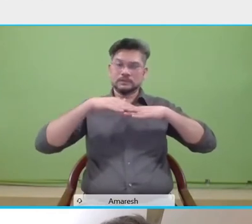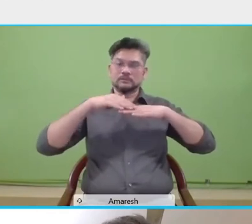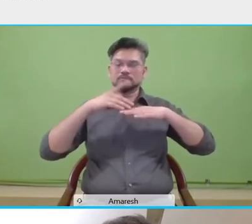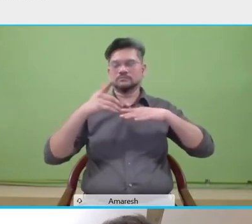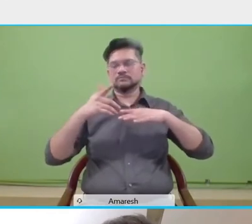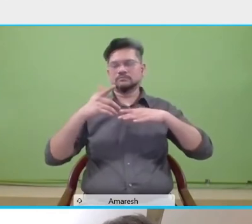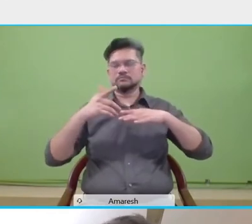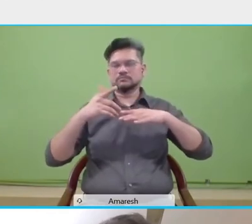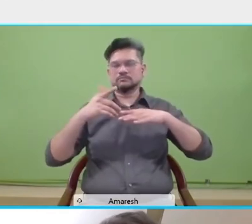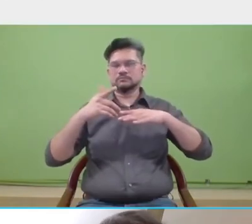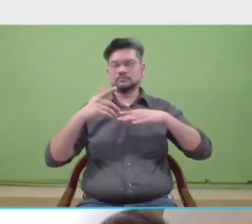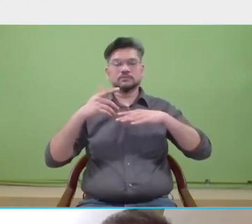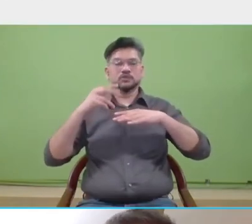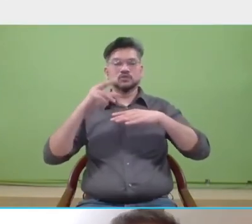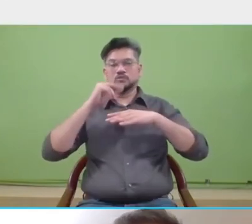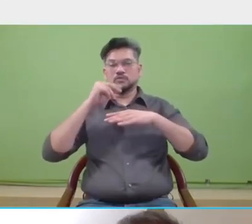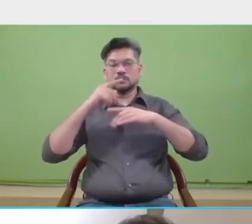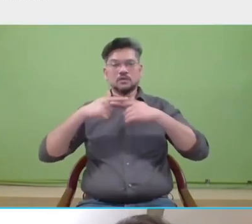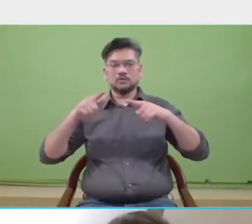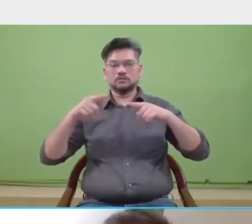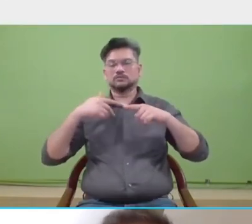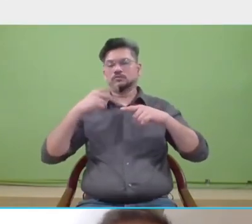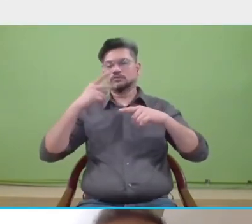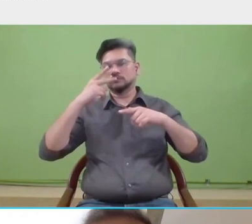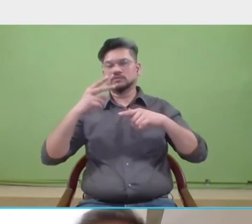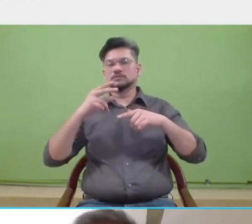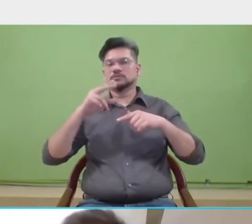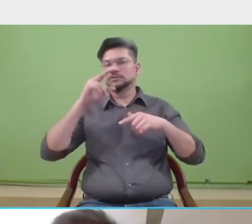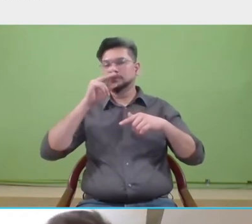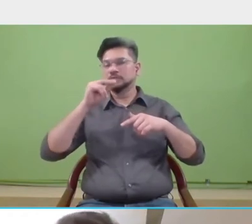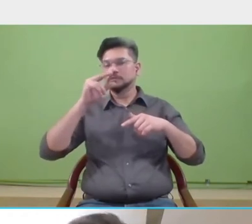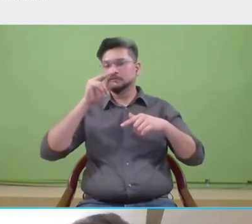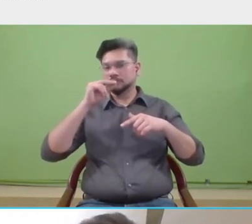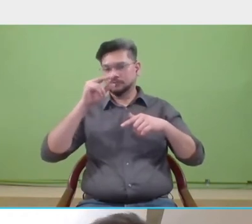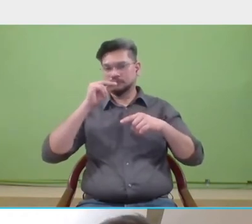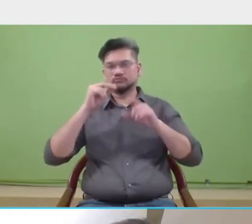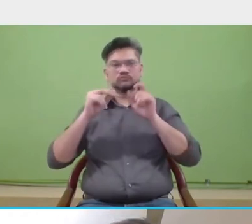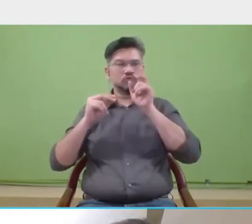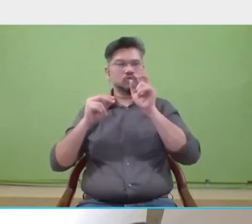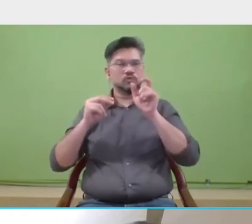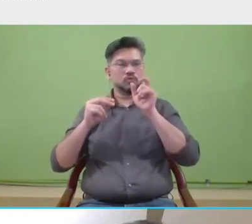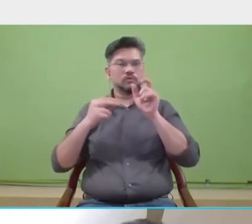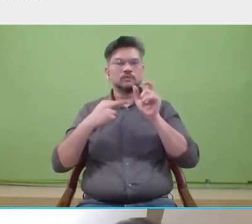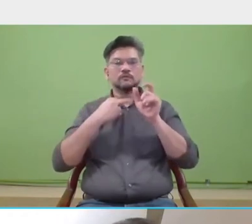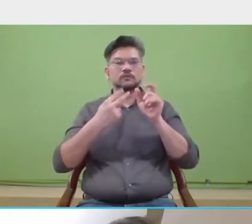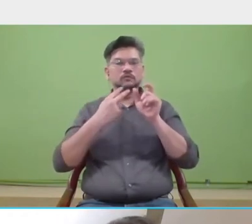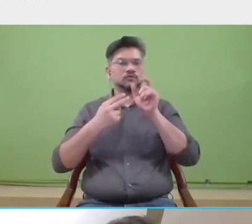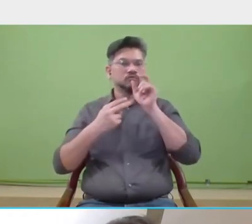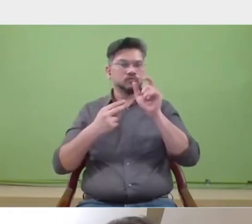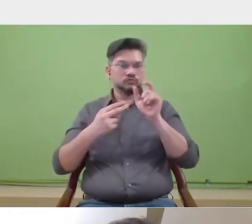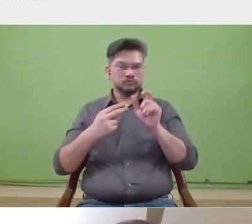we look at speech we look at the words which are spoken and obviously they're different